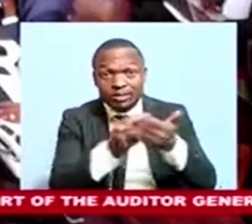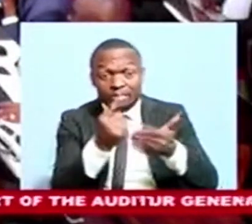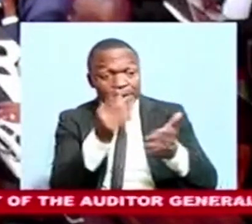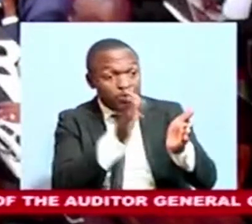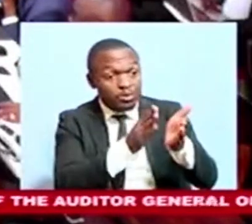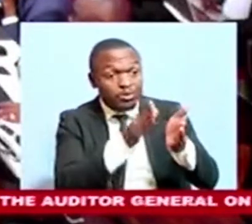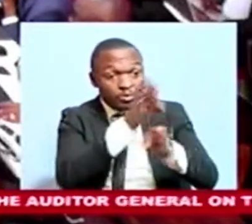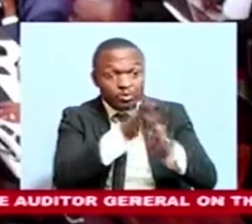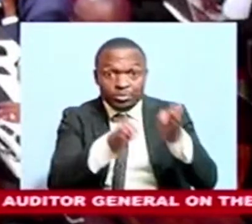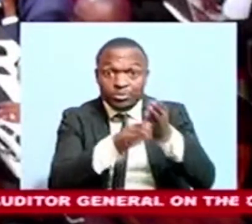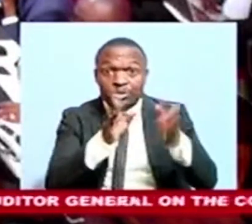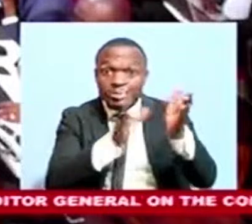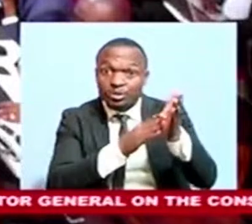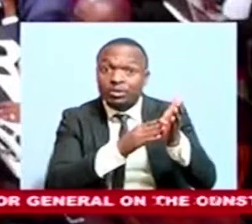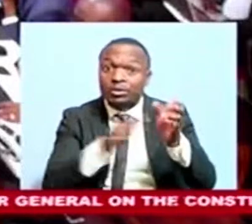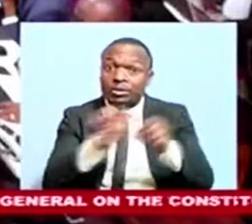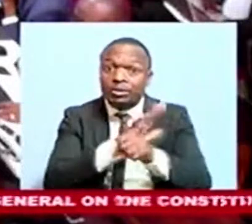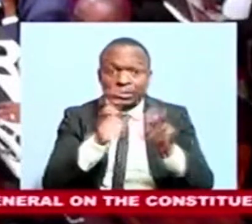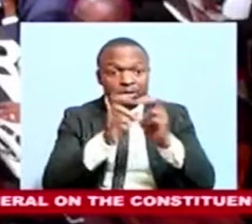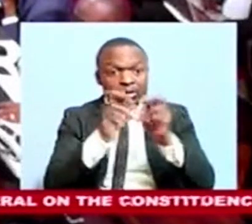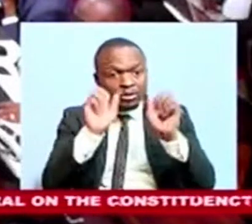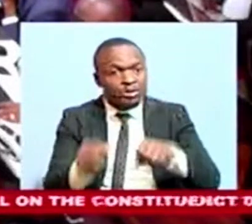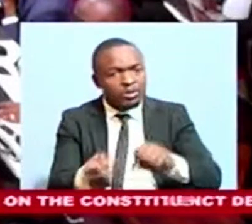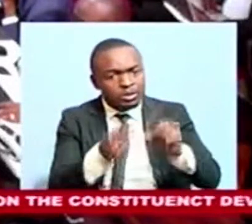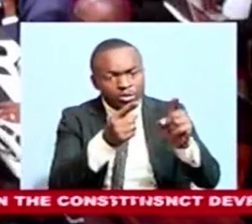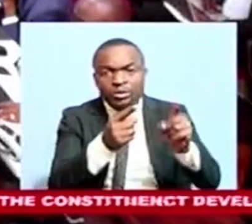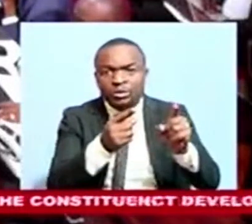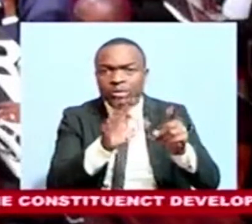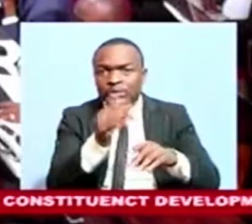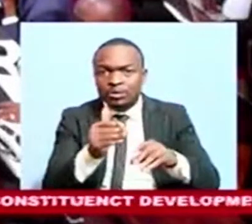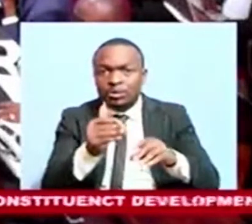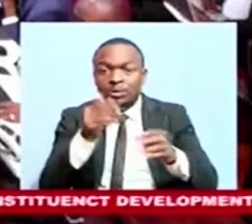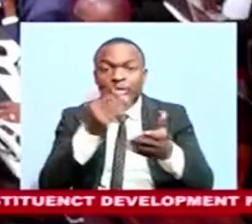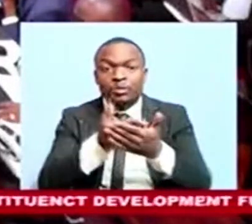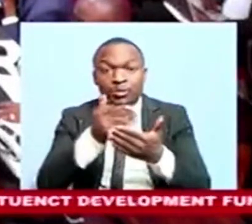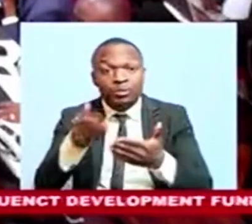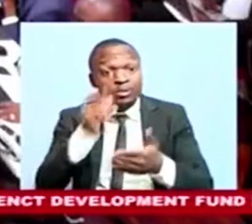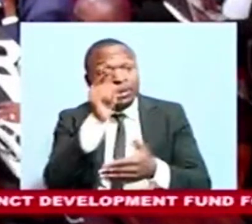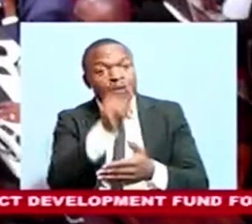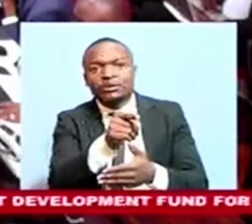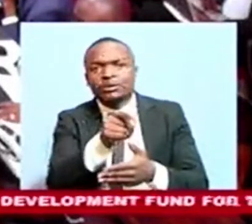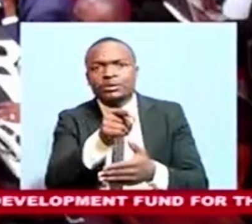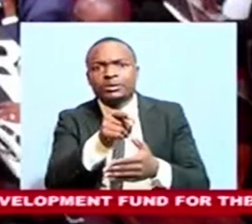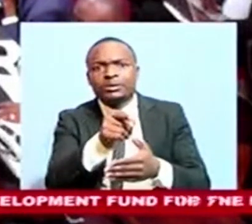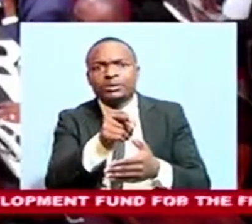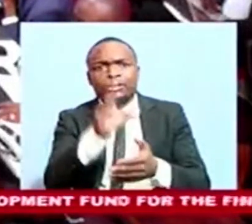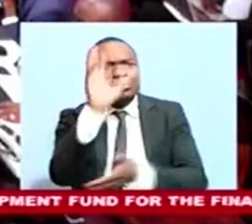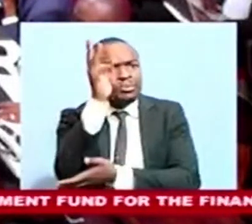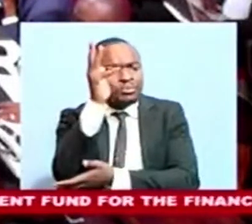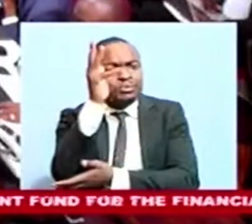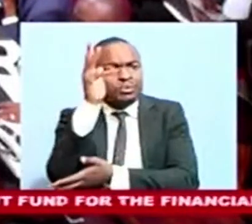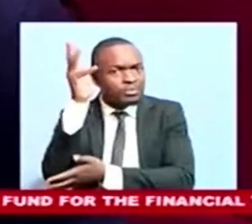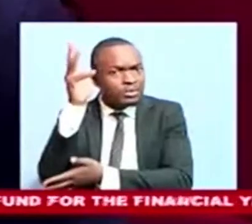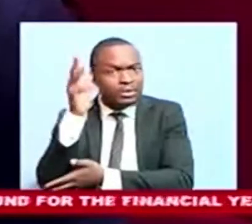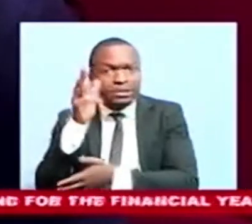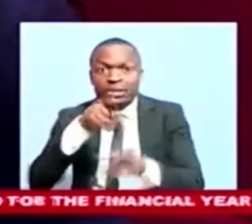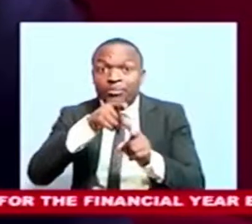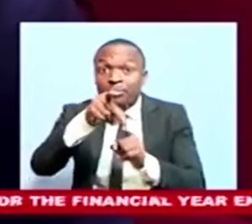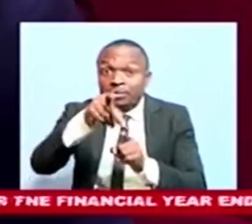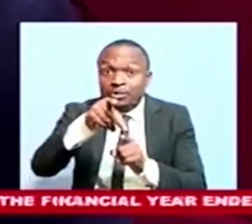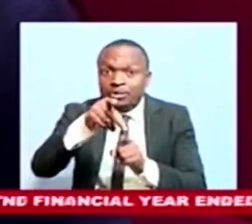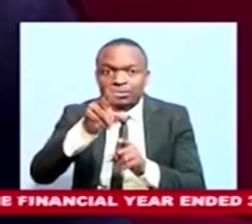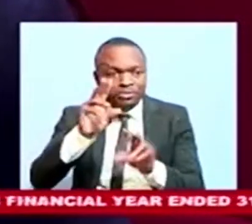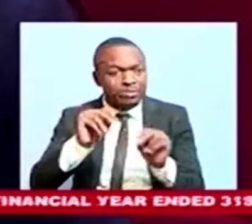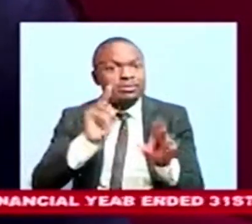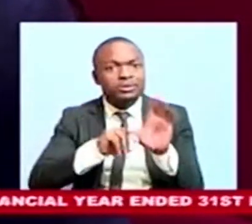full contract, can you come back and say, no, we are going to buy you the timber? Is that profession? No, Chair. Is that not what